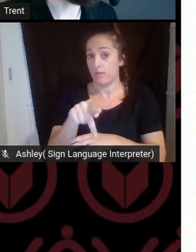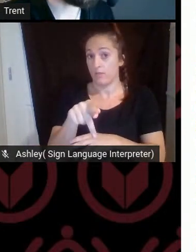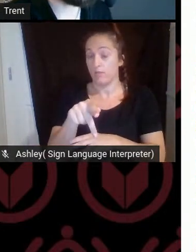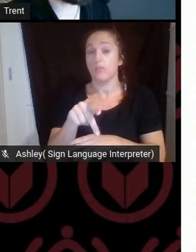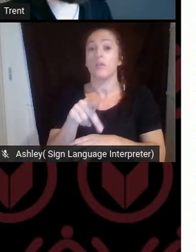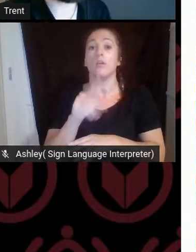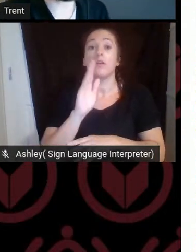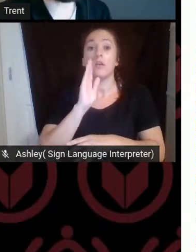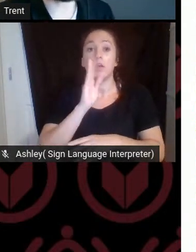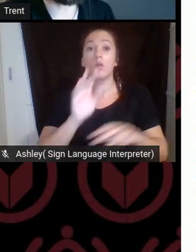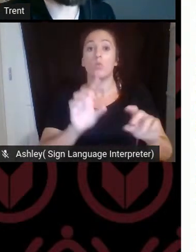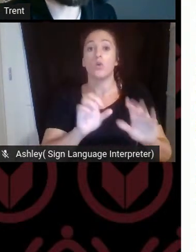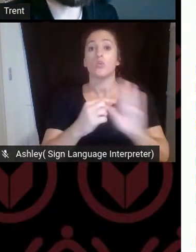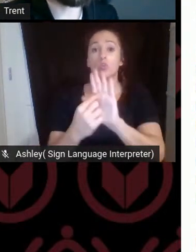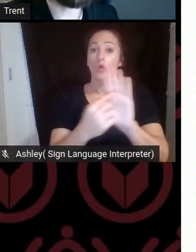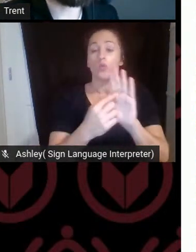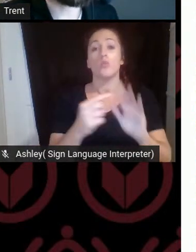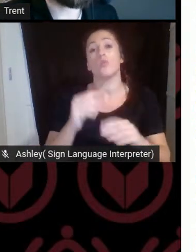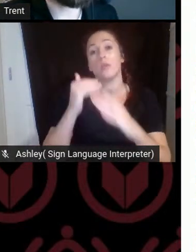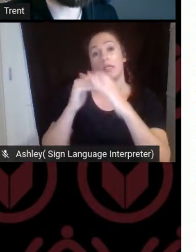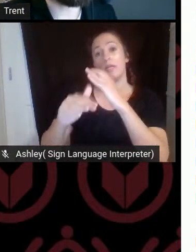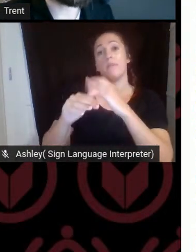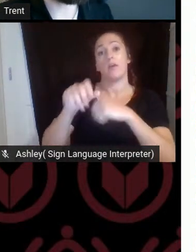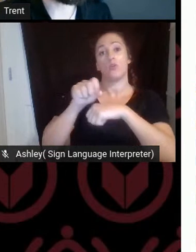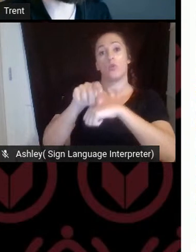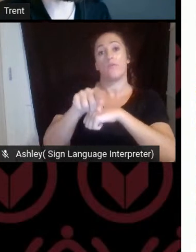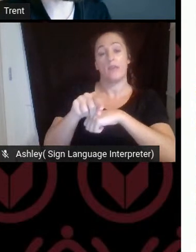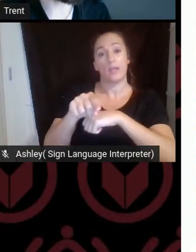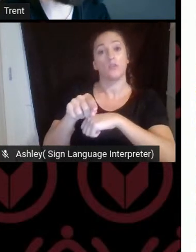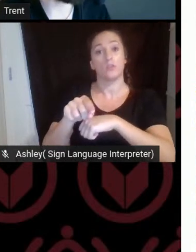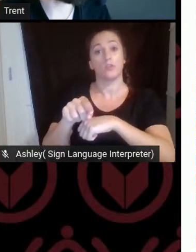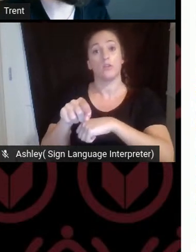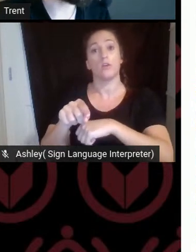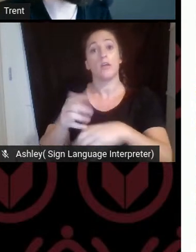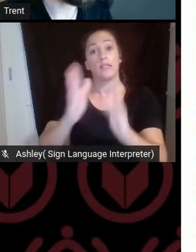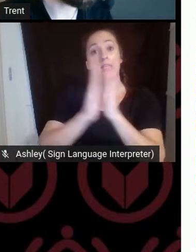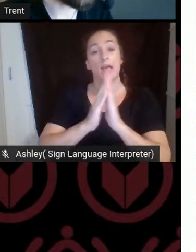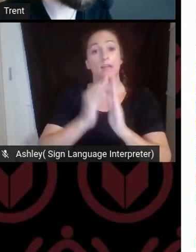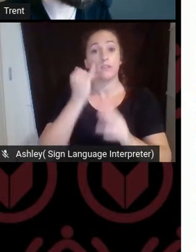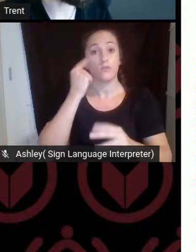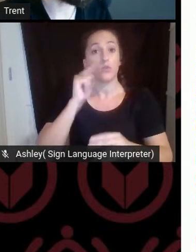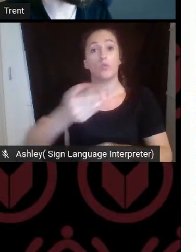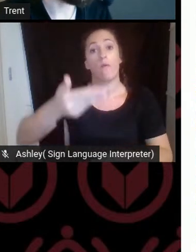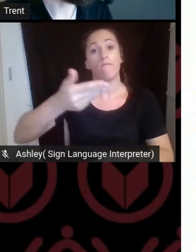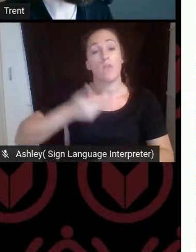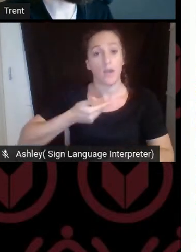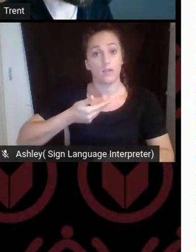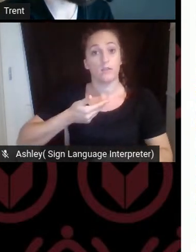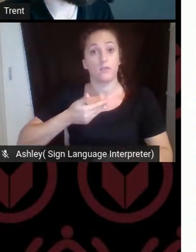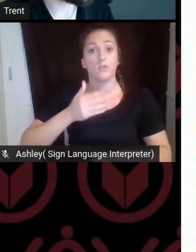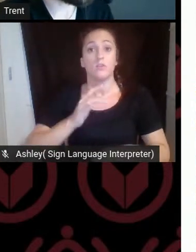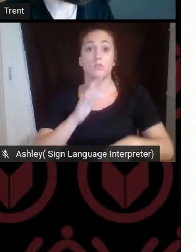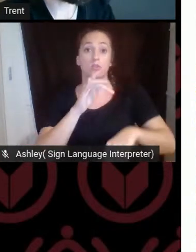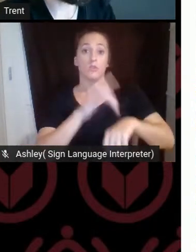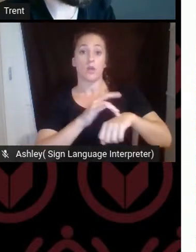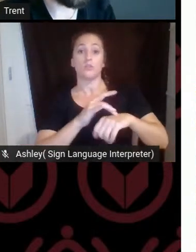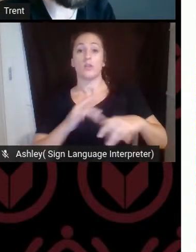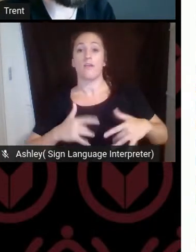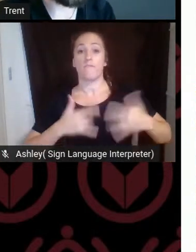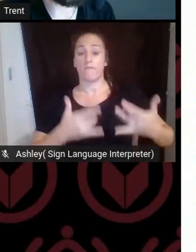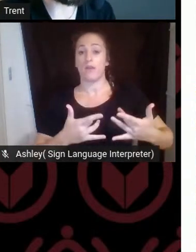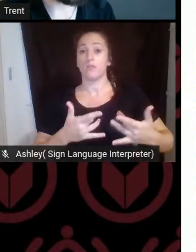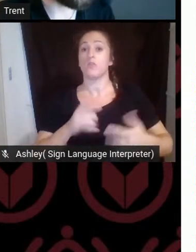It'll show you, now you'll get an email notification saying that you've been invited to a calendar event. So keep an eye out for those. It'll say